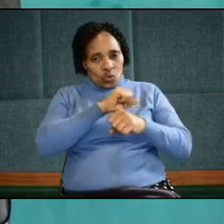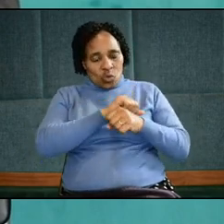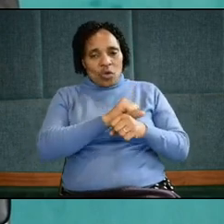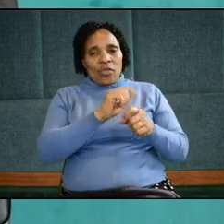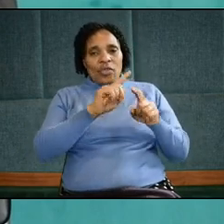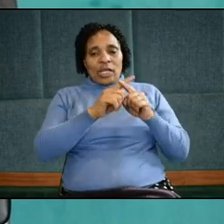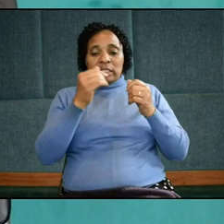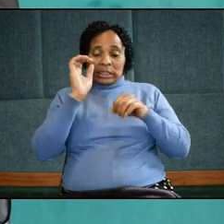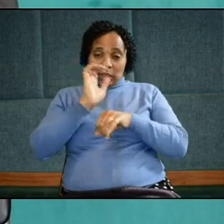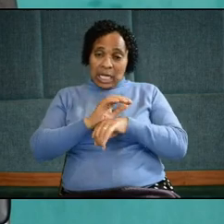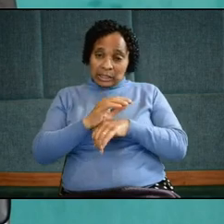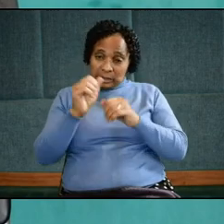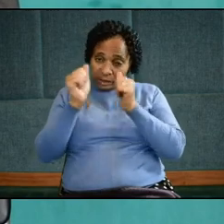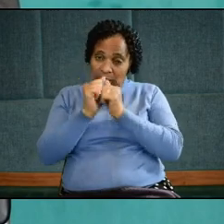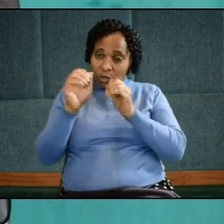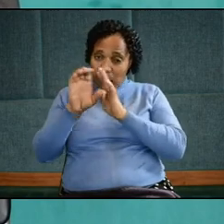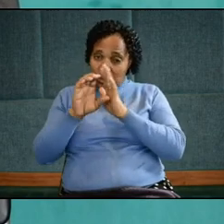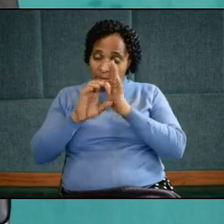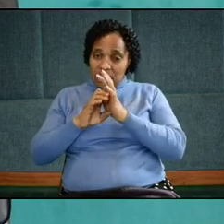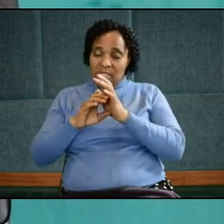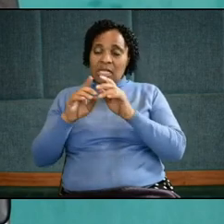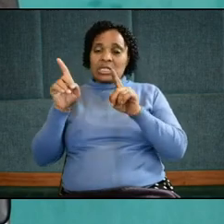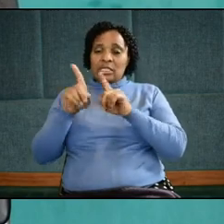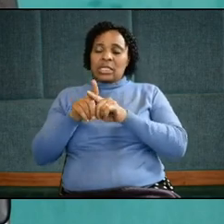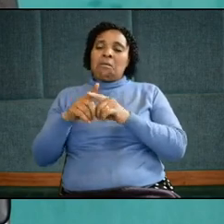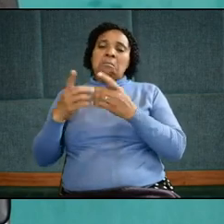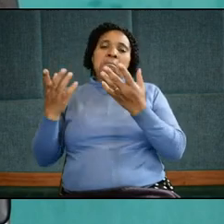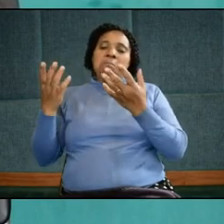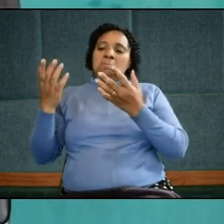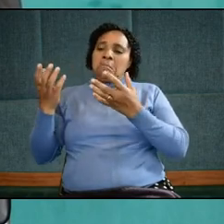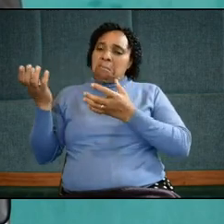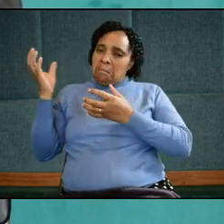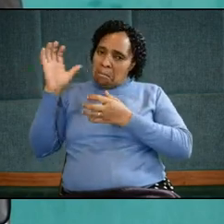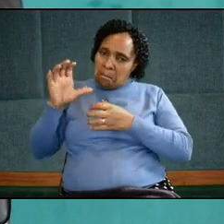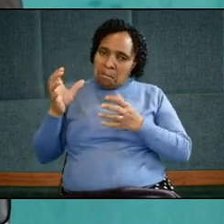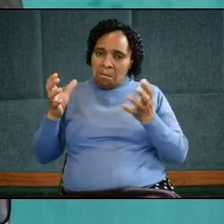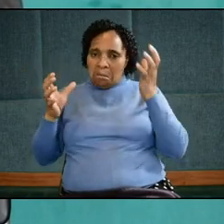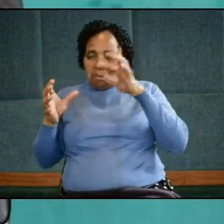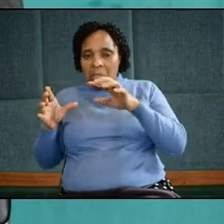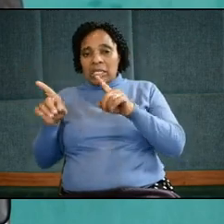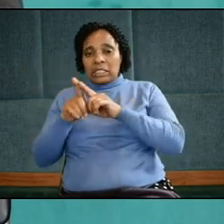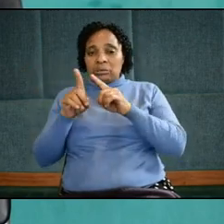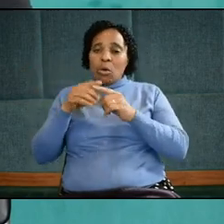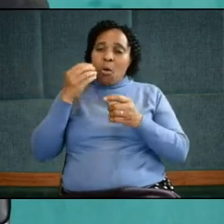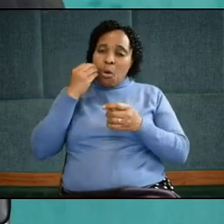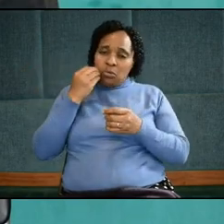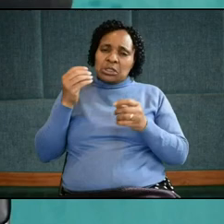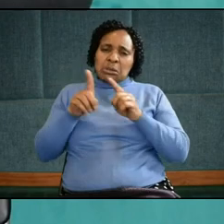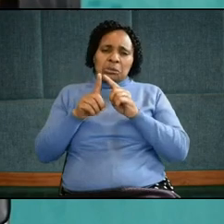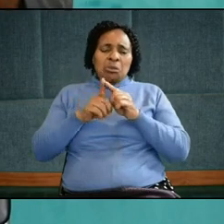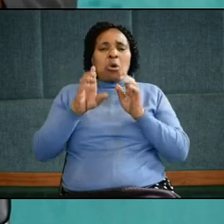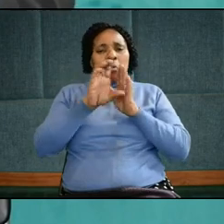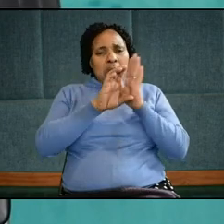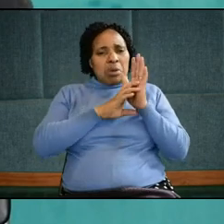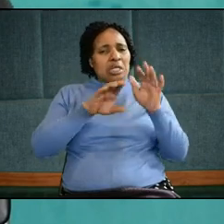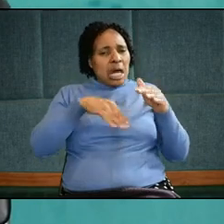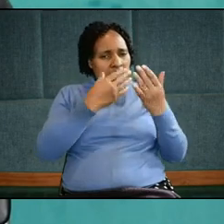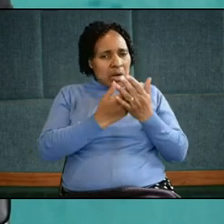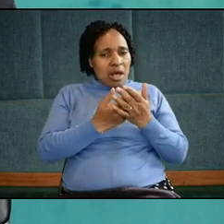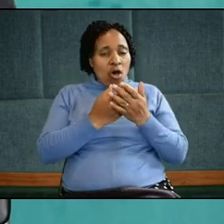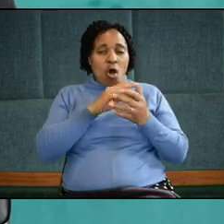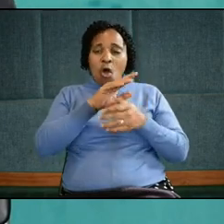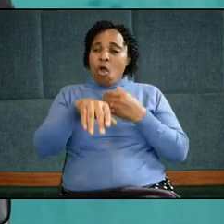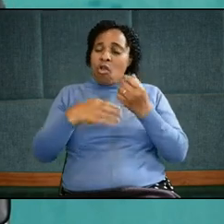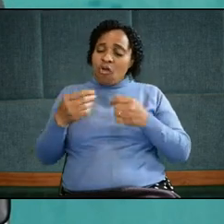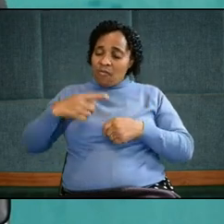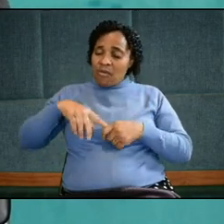same thing. When you're playing basketball for Seth, same thing, right? So this is just a question to all of us that we